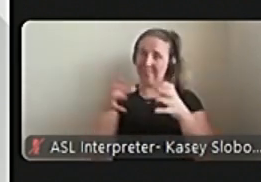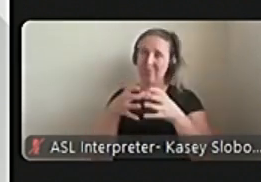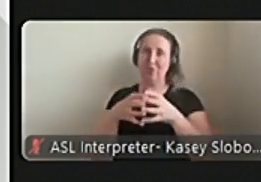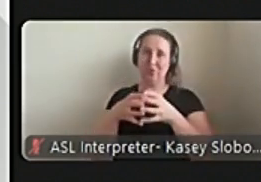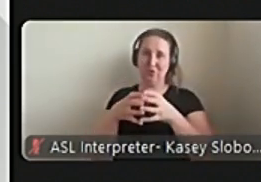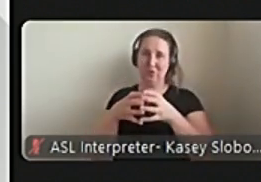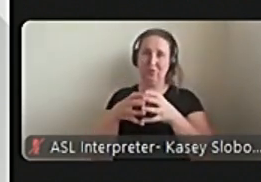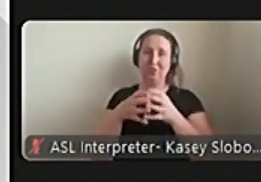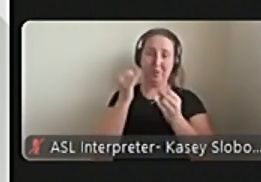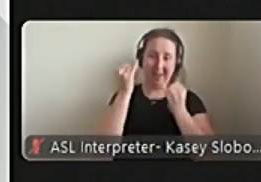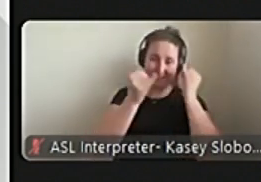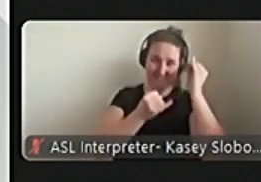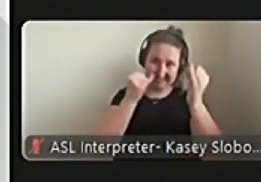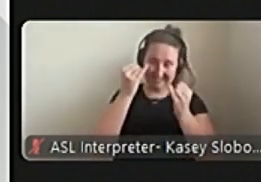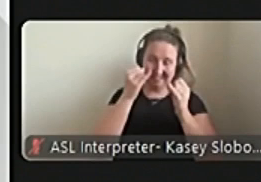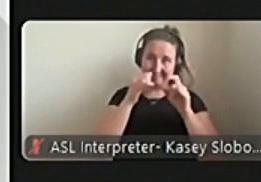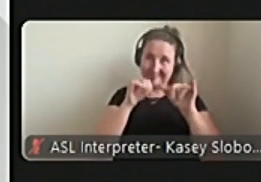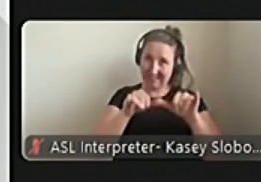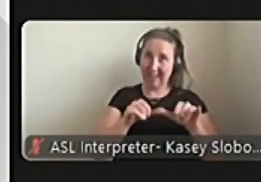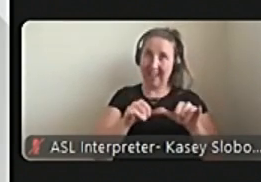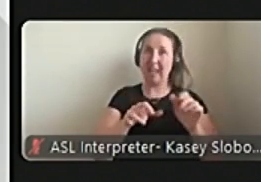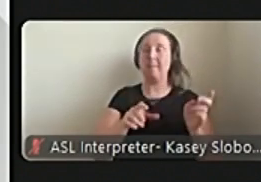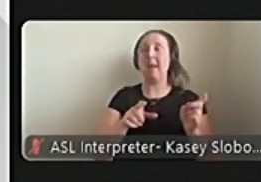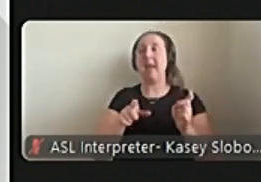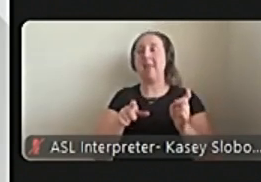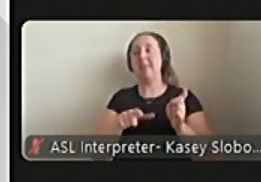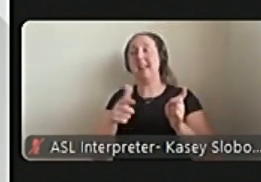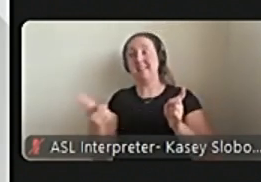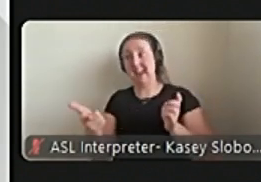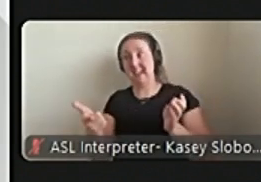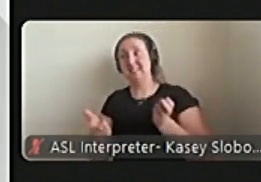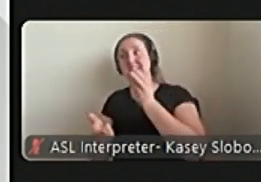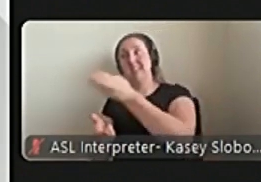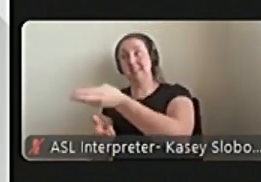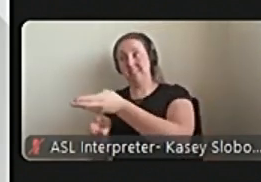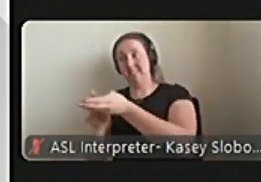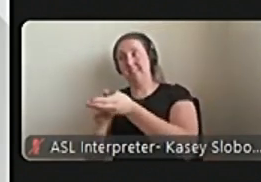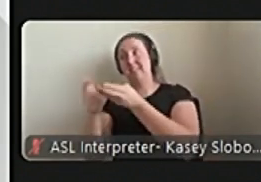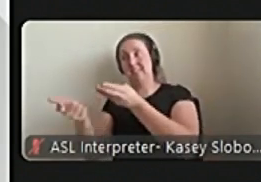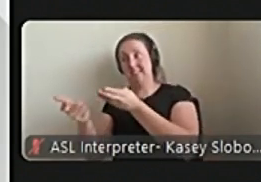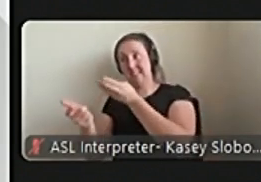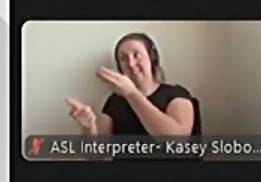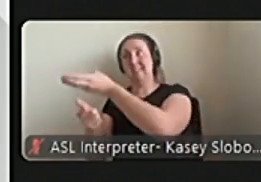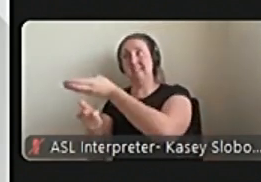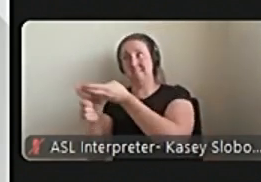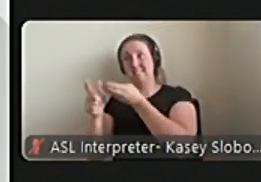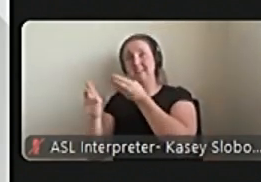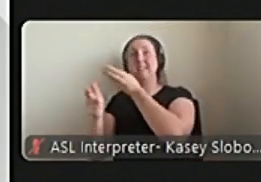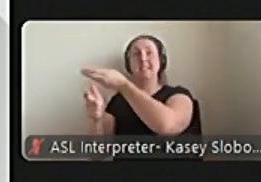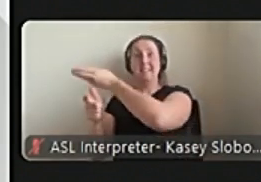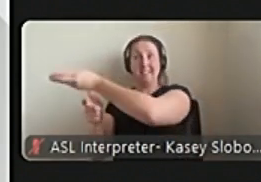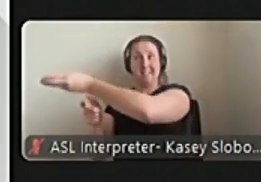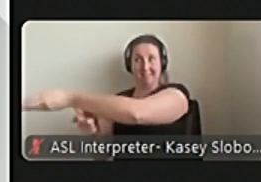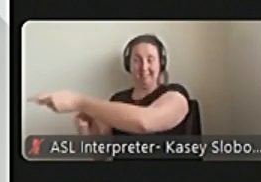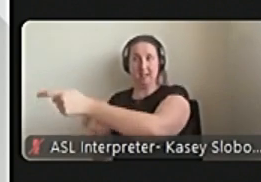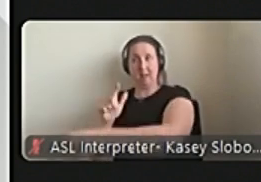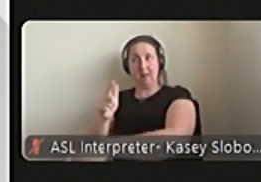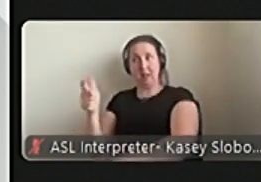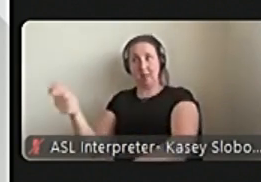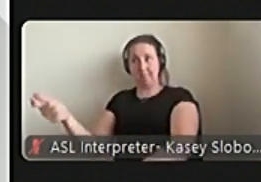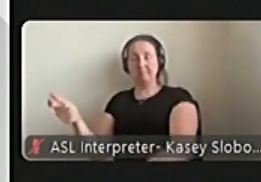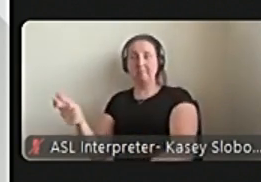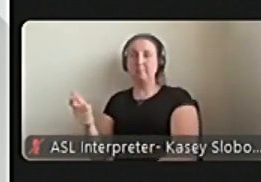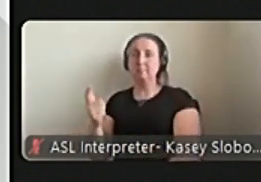the next person, and then now we're doing it again. Yeah. And it's like, we knew this was